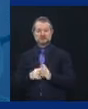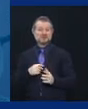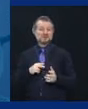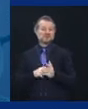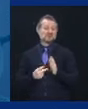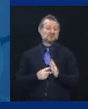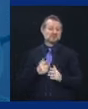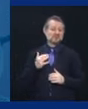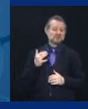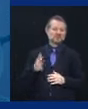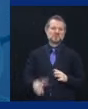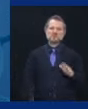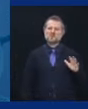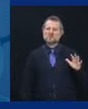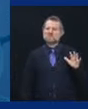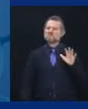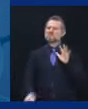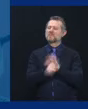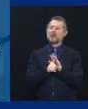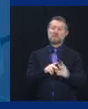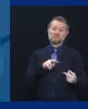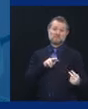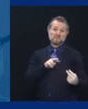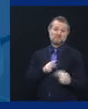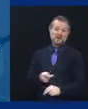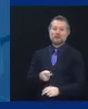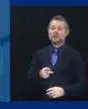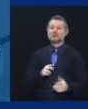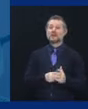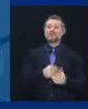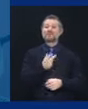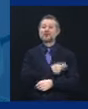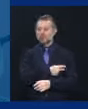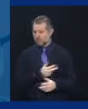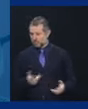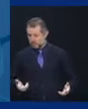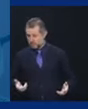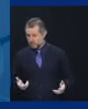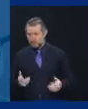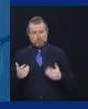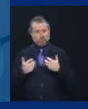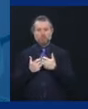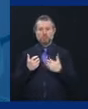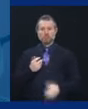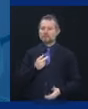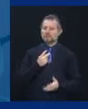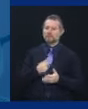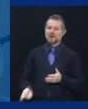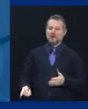is vaccine resistant, as frightening as that sounds. The